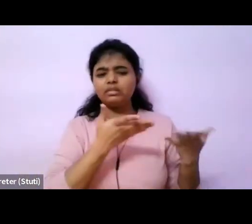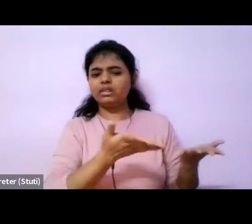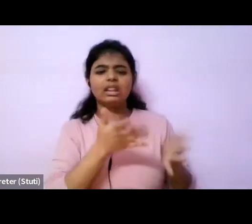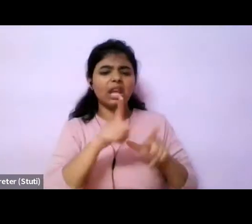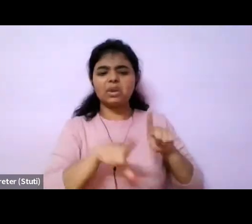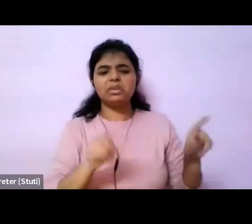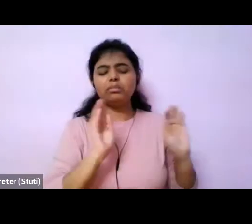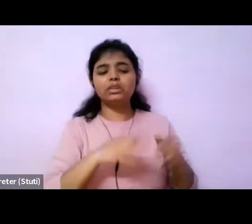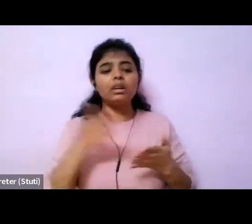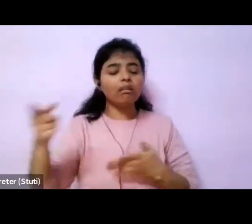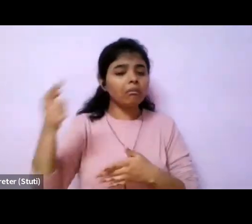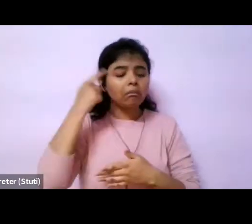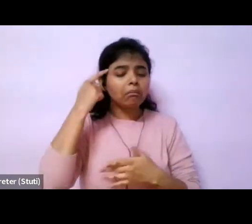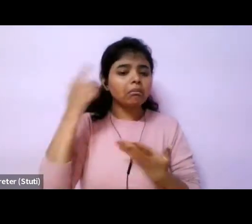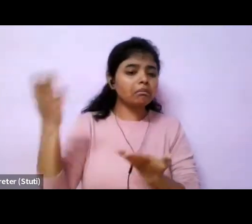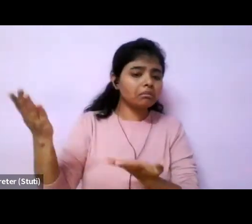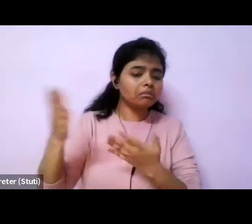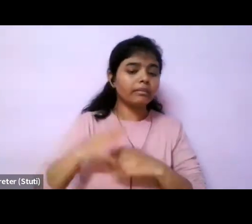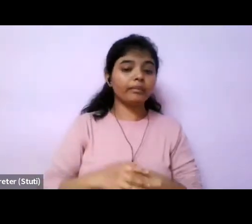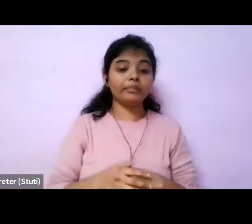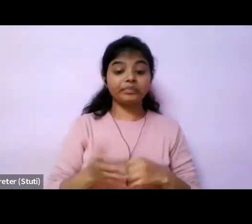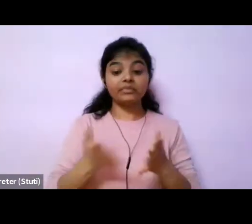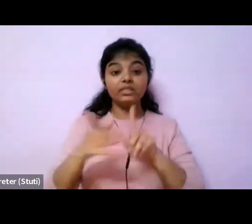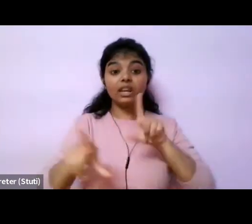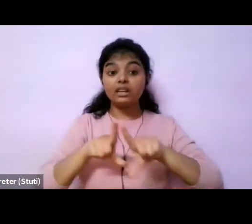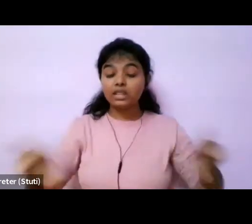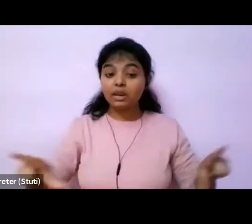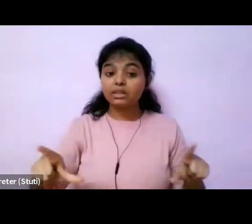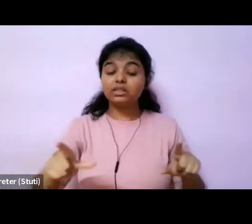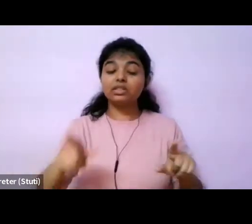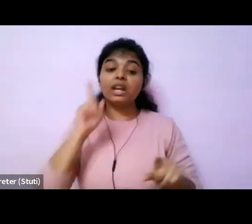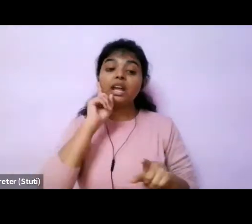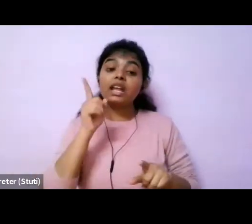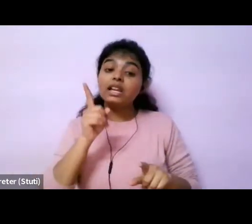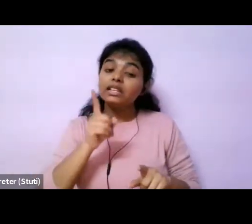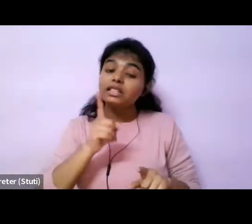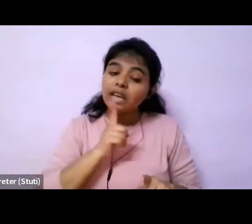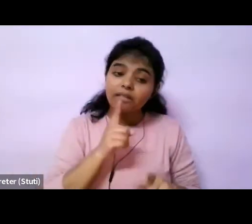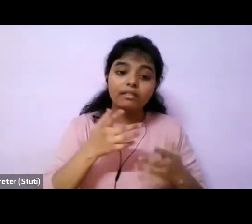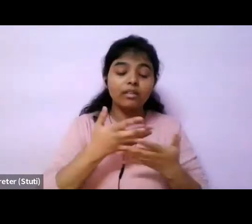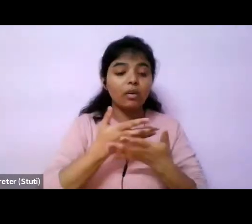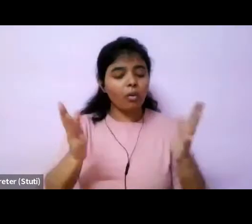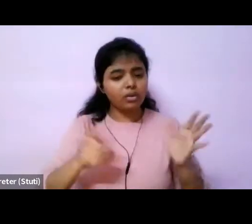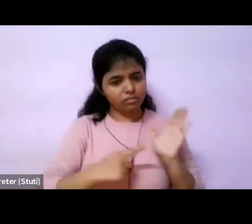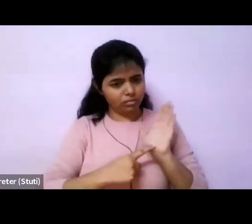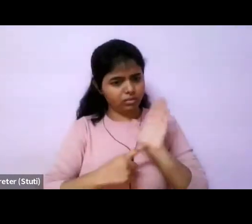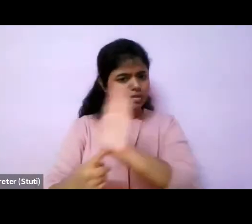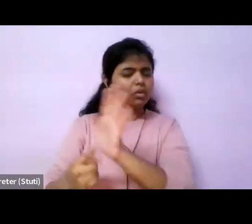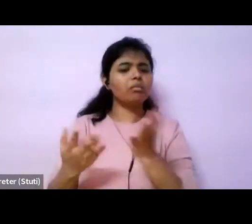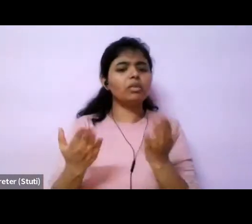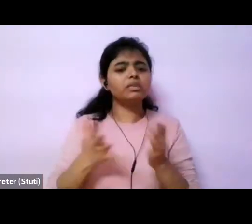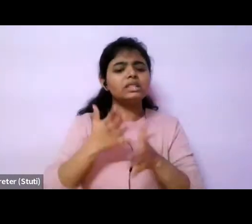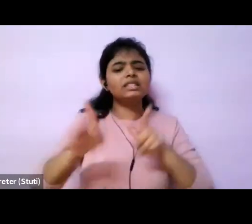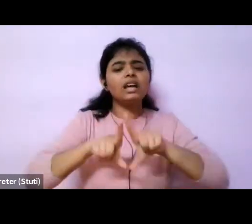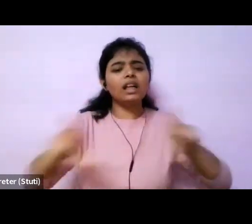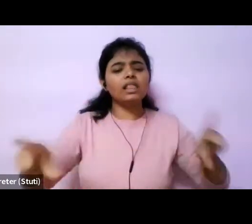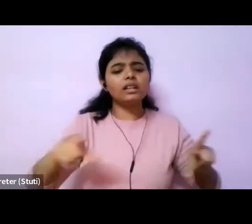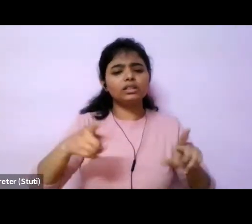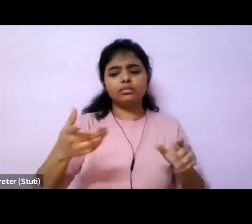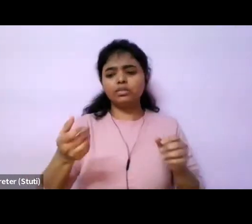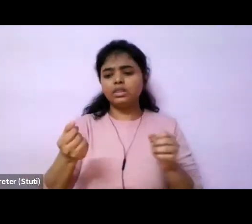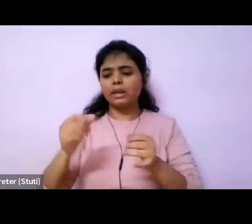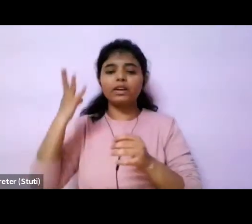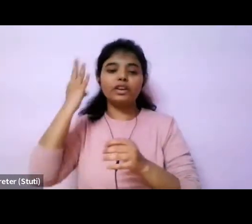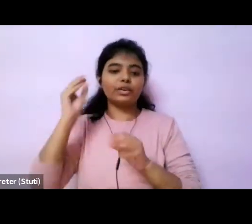On the other hand, signing brings in its wake an avowal of deafness and indeed a display of it. The use of sign language in the ableist